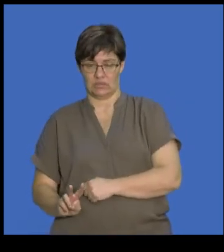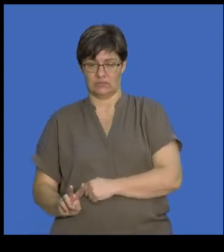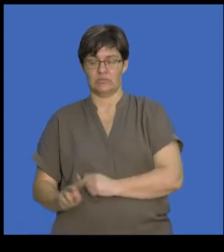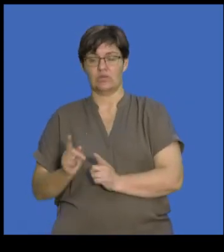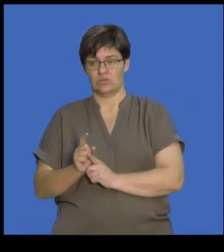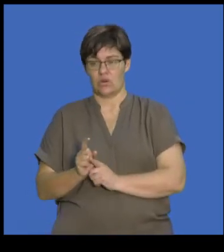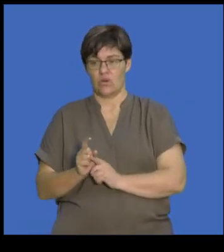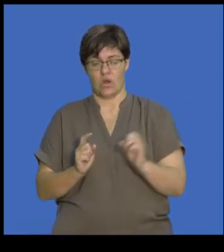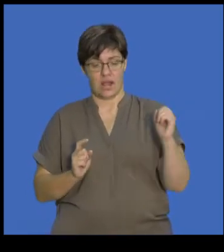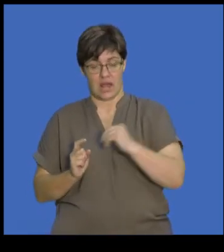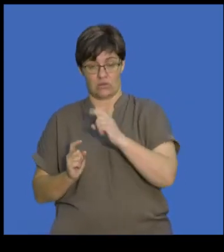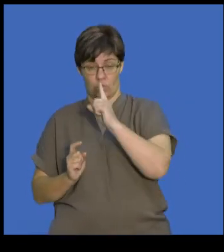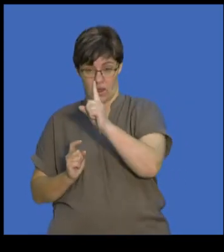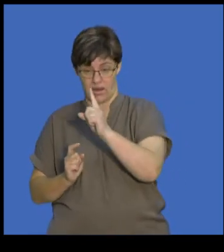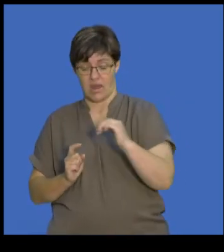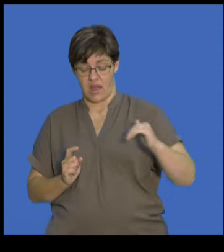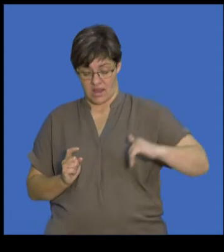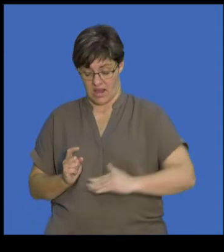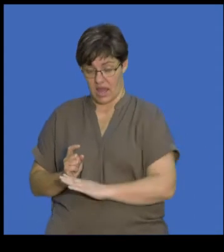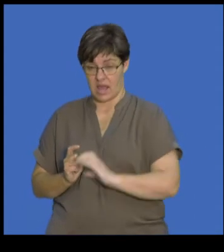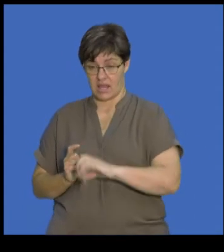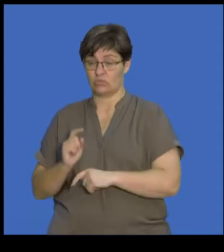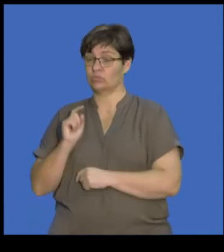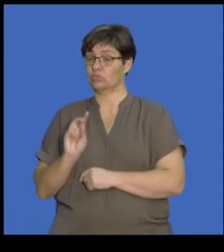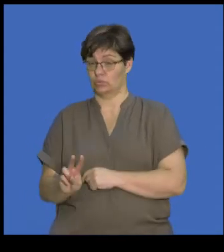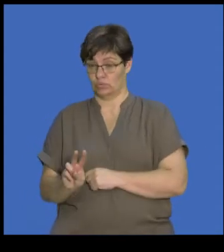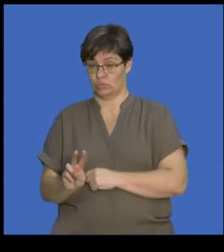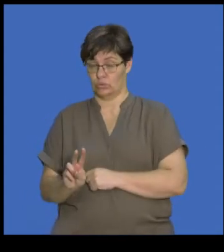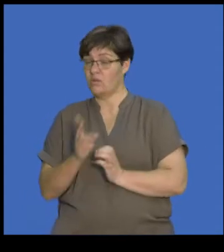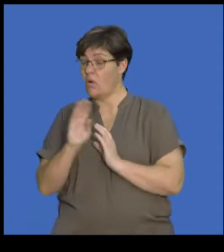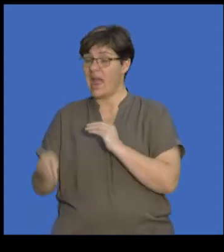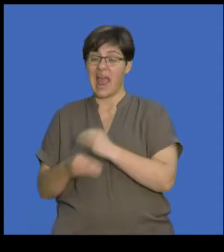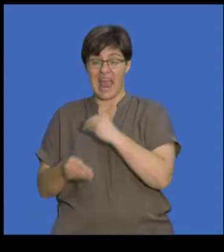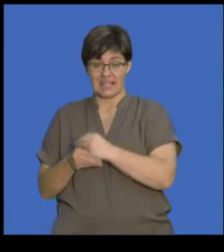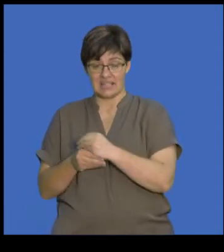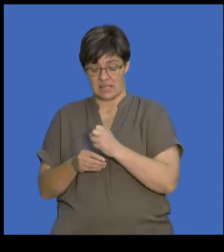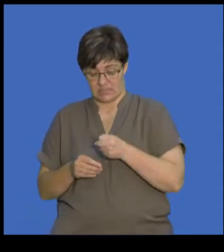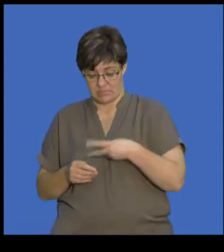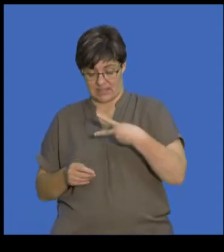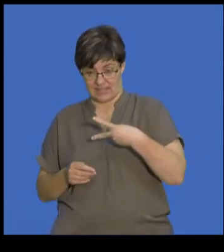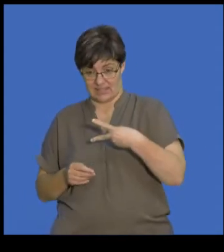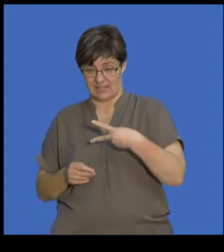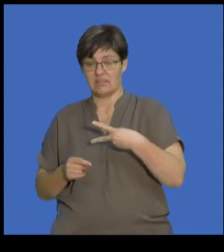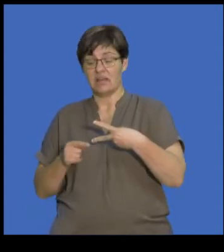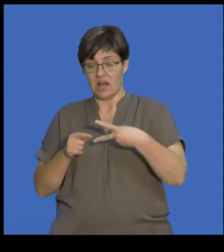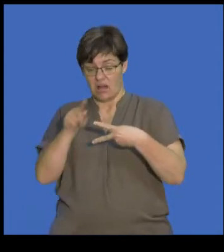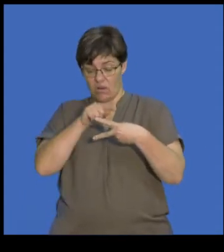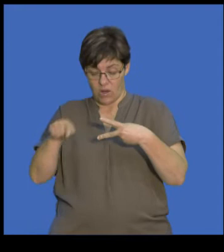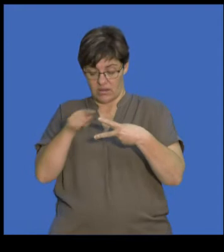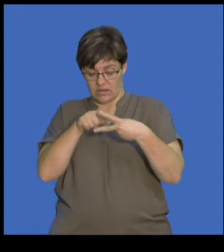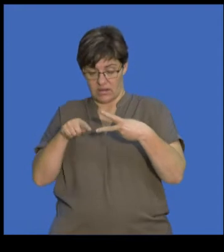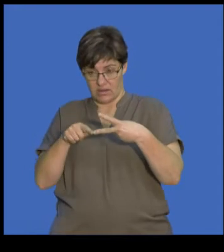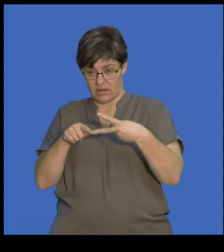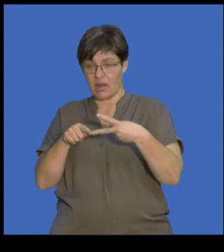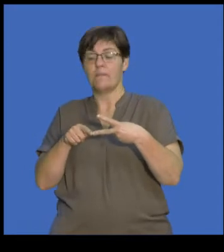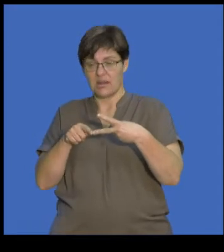1 and then that's your current 2. So if you add the current that is split, which is current 1 plus current 2, it must